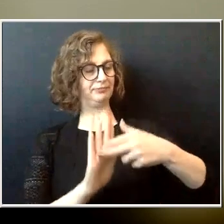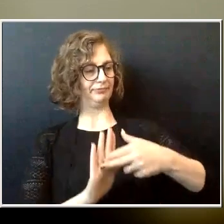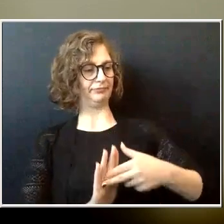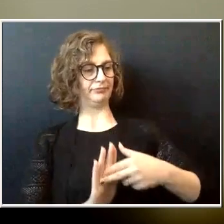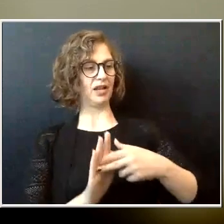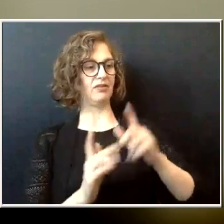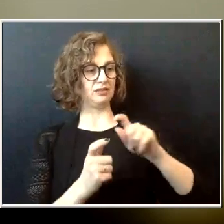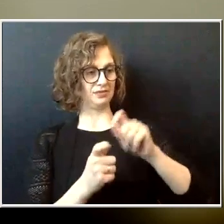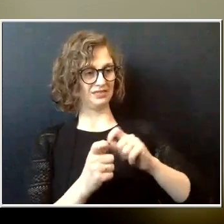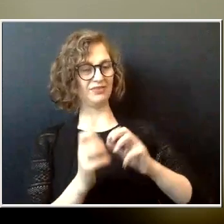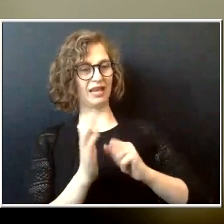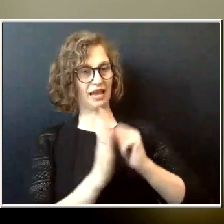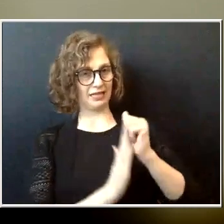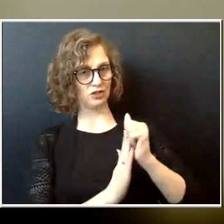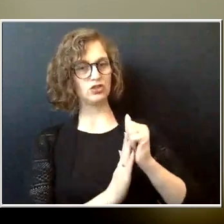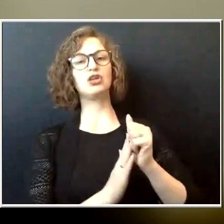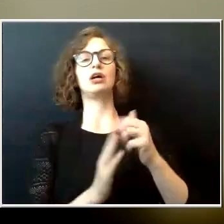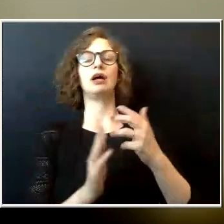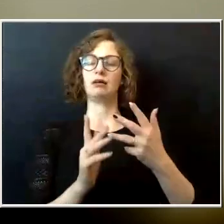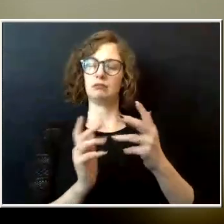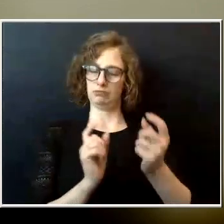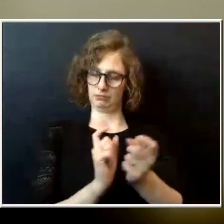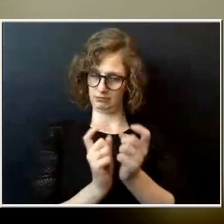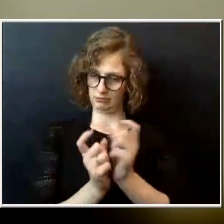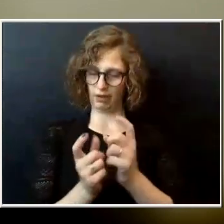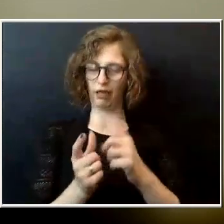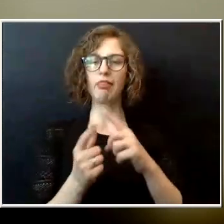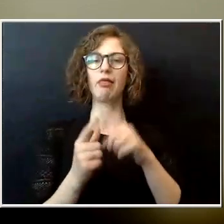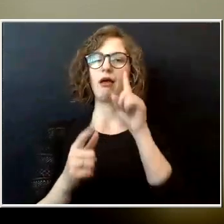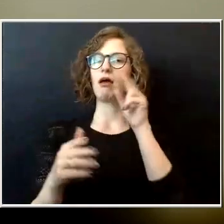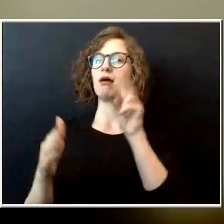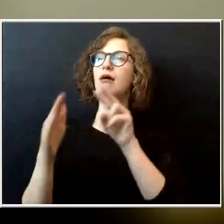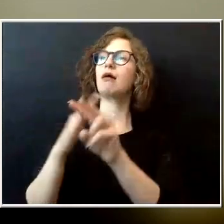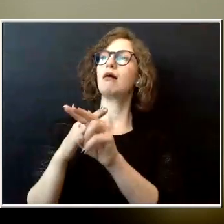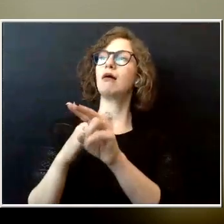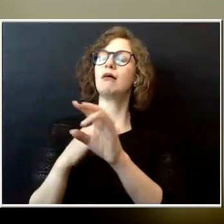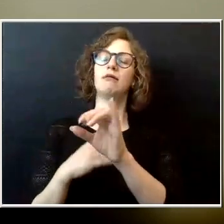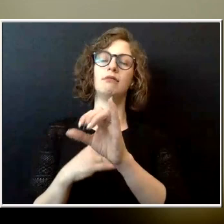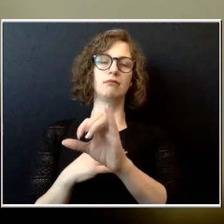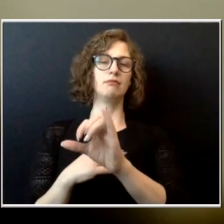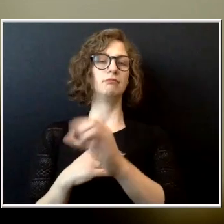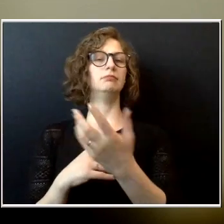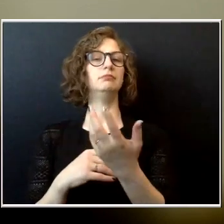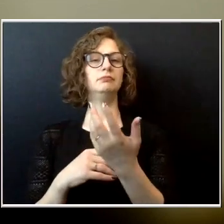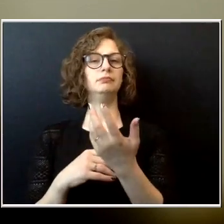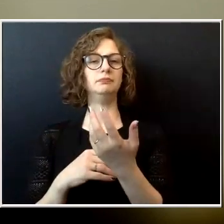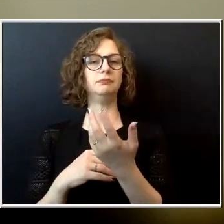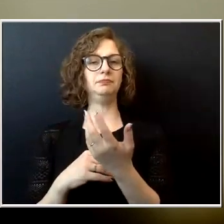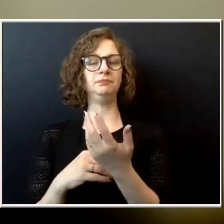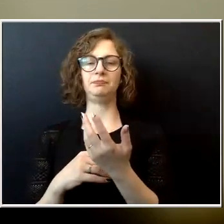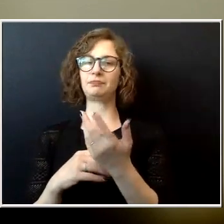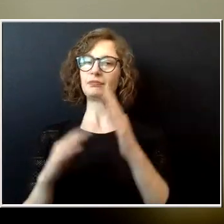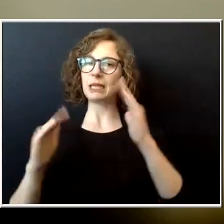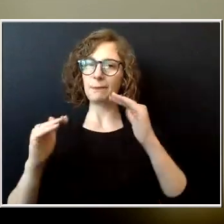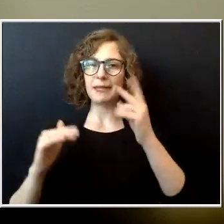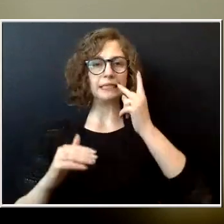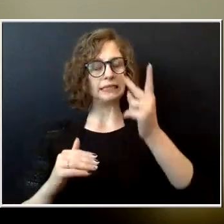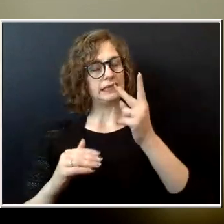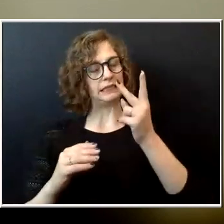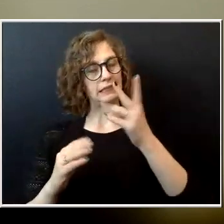then they had forecasts. And what they found was the forecast was much higher than what was actually diagnosed.